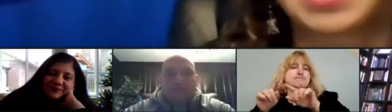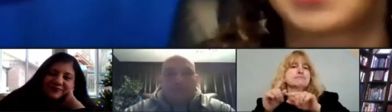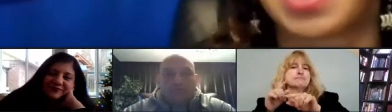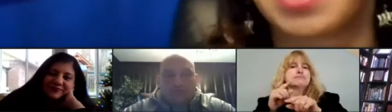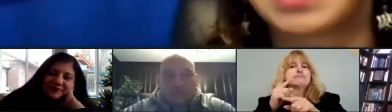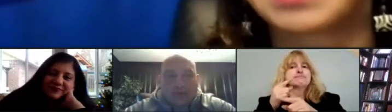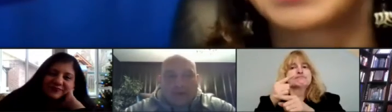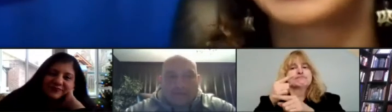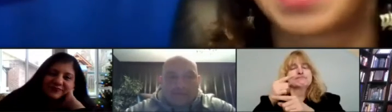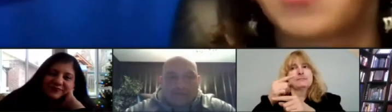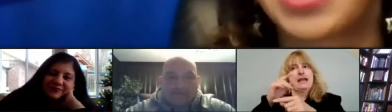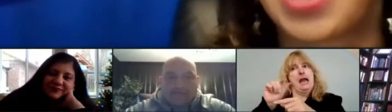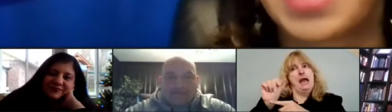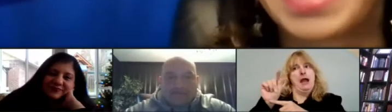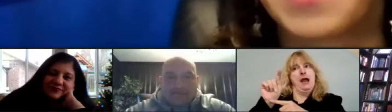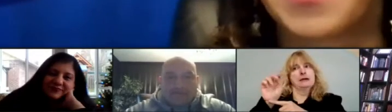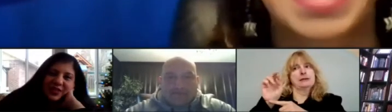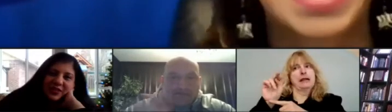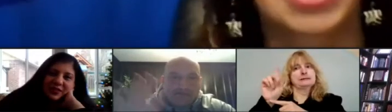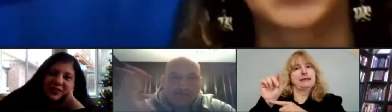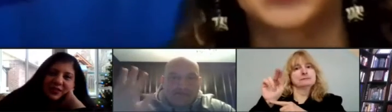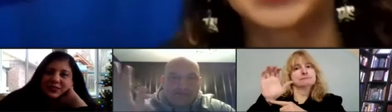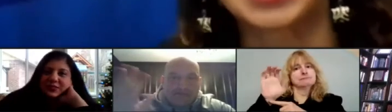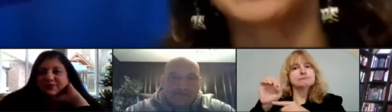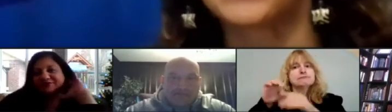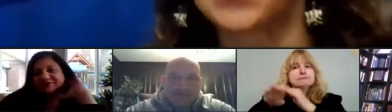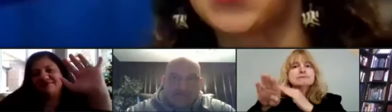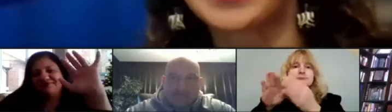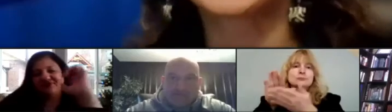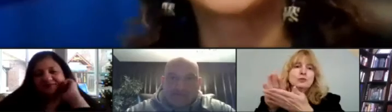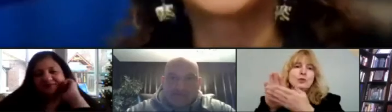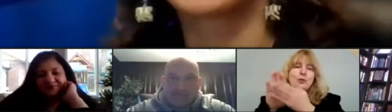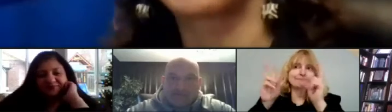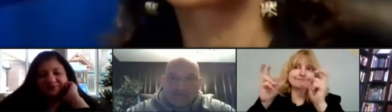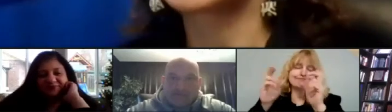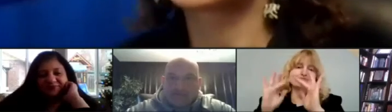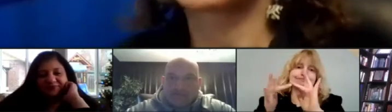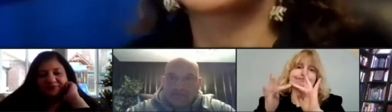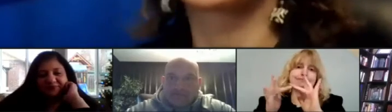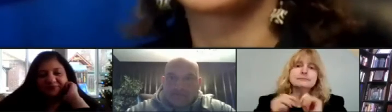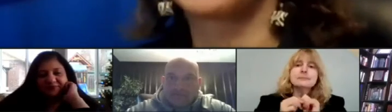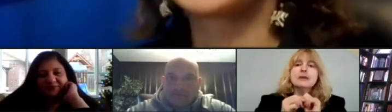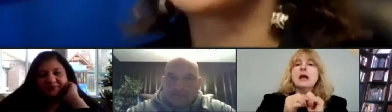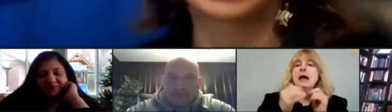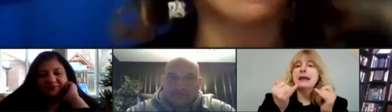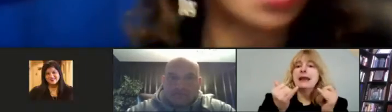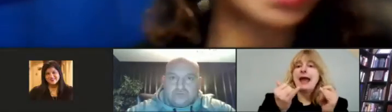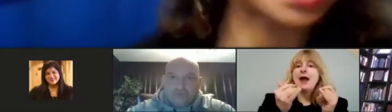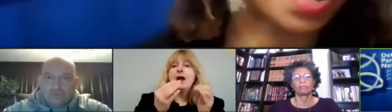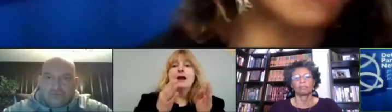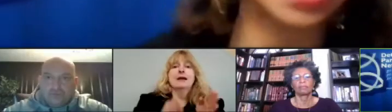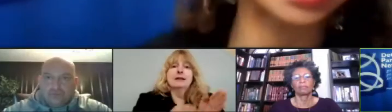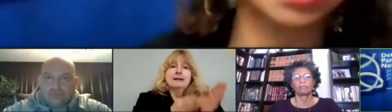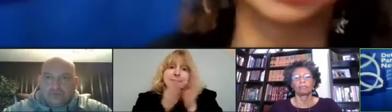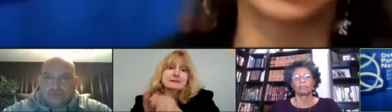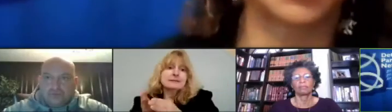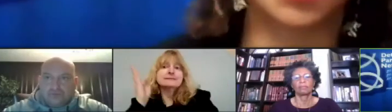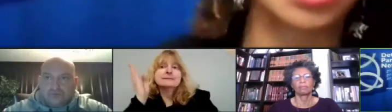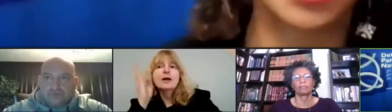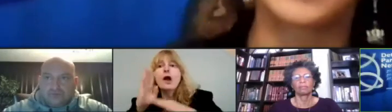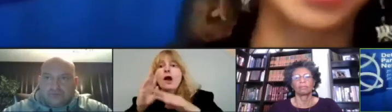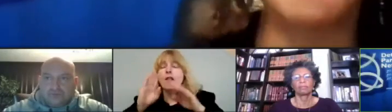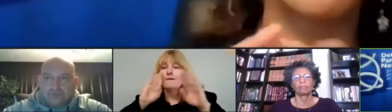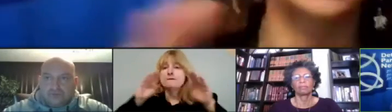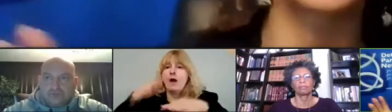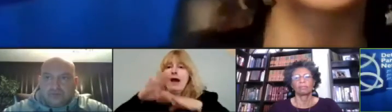Nikolai Vidi. It's a delight to have you as always. We're going to move forward to our next segment, which is really a focus on vaccines.